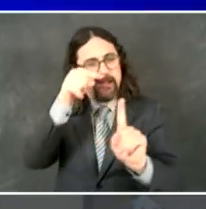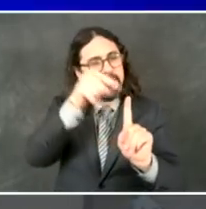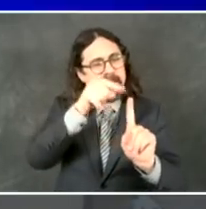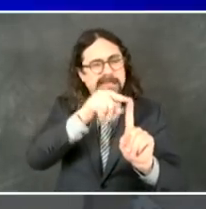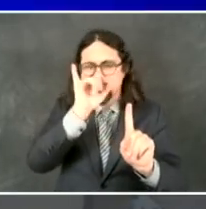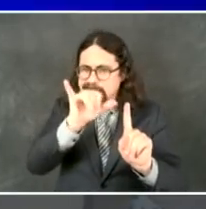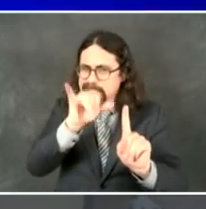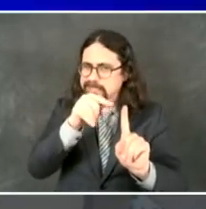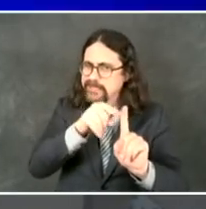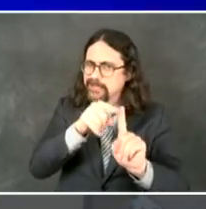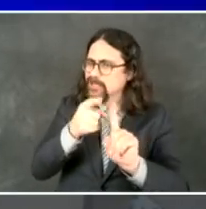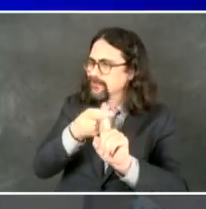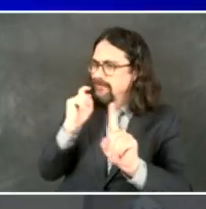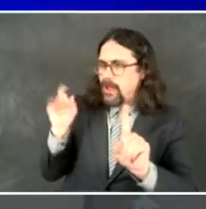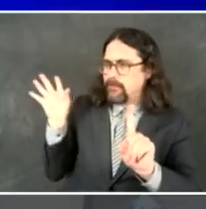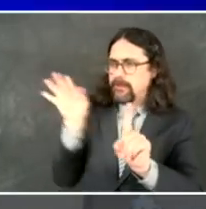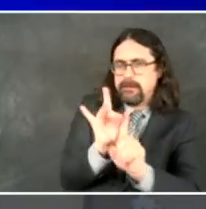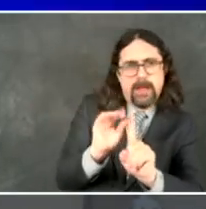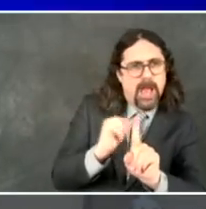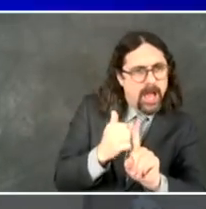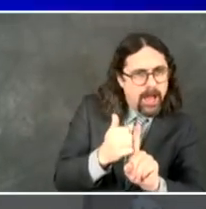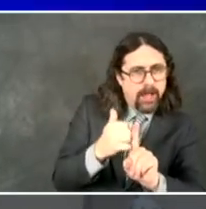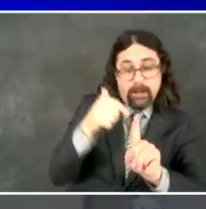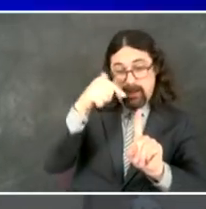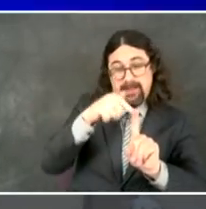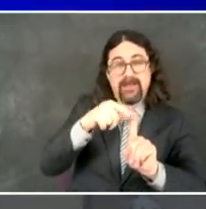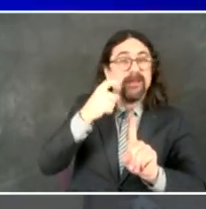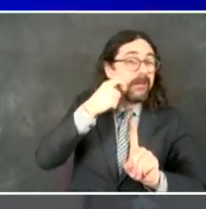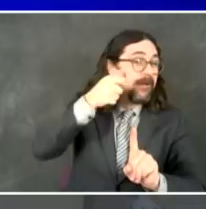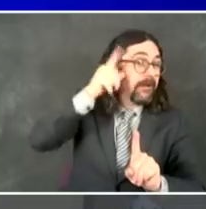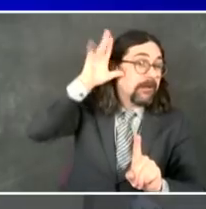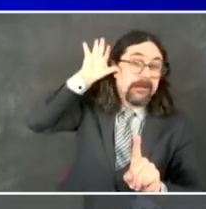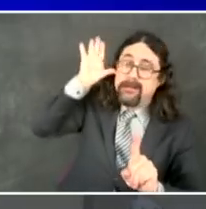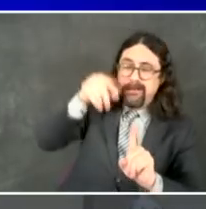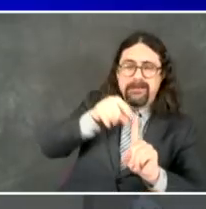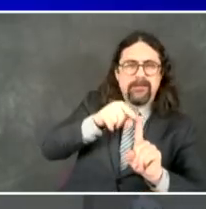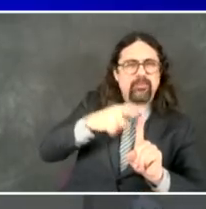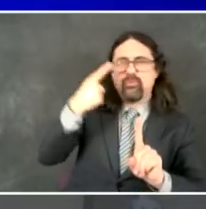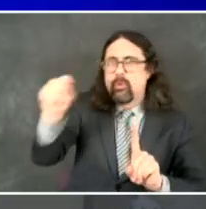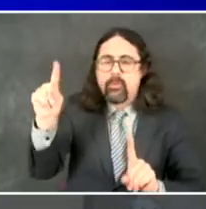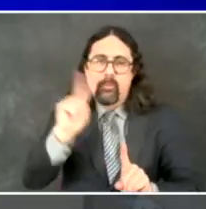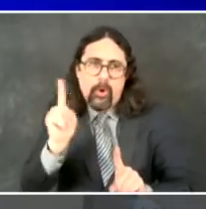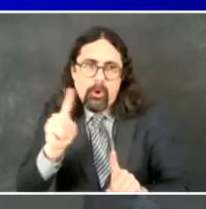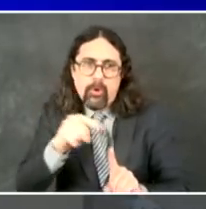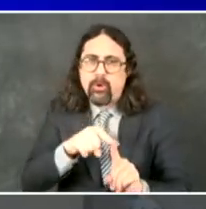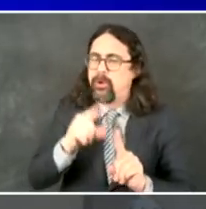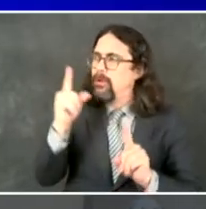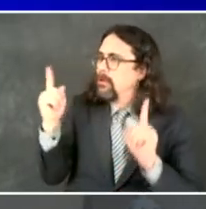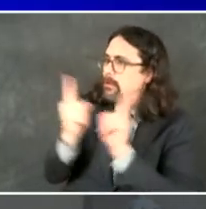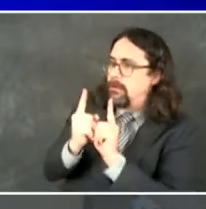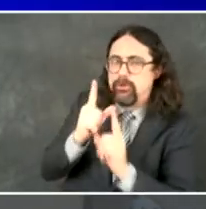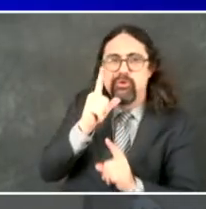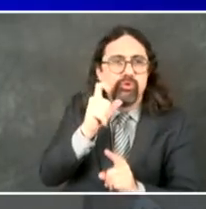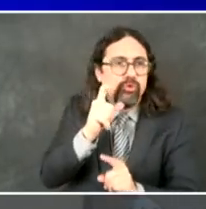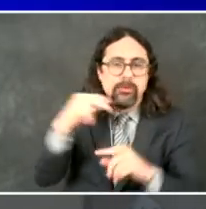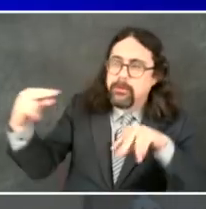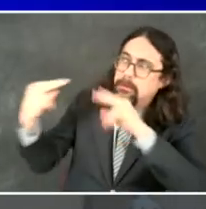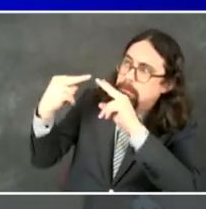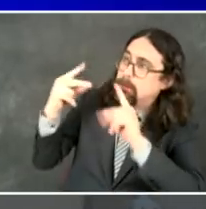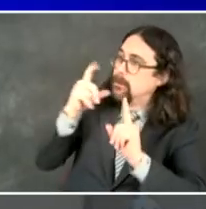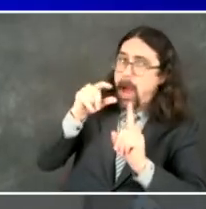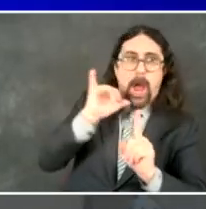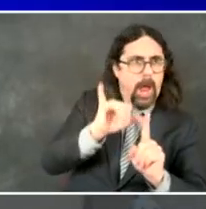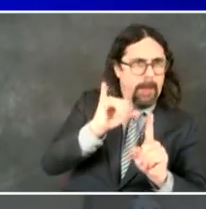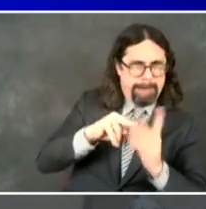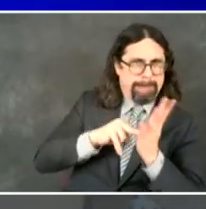scale. So every time someone tests positive, immediately we can swing into action, figure out who were their close contacts, get those people